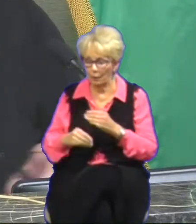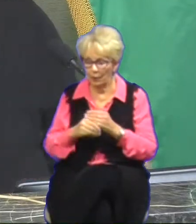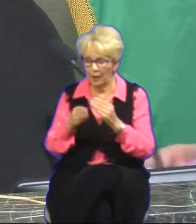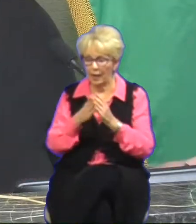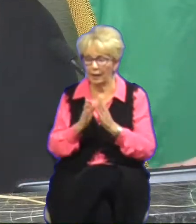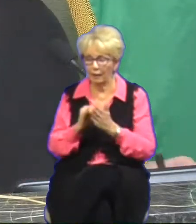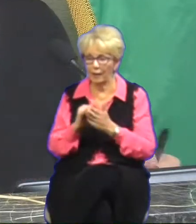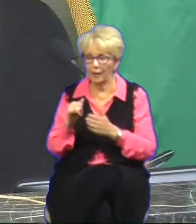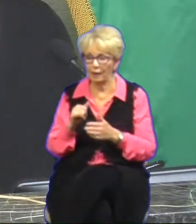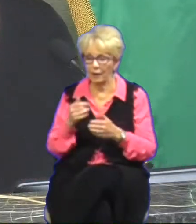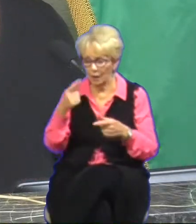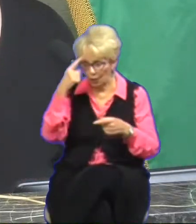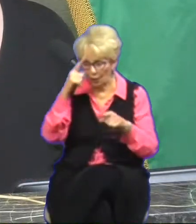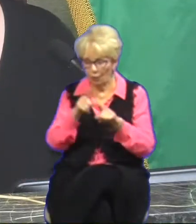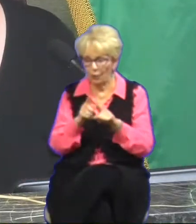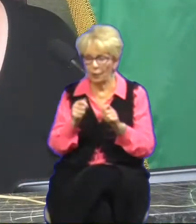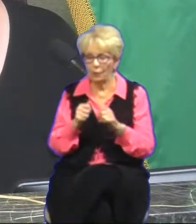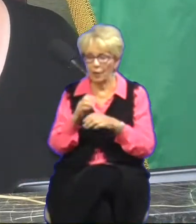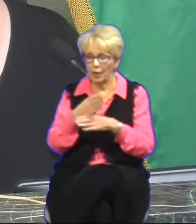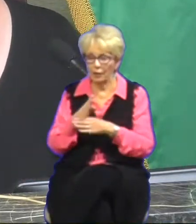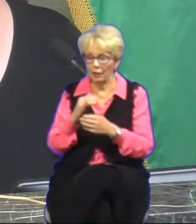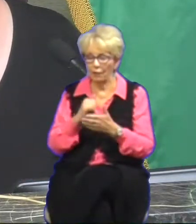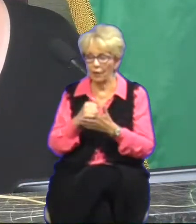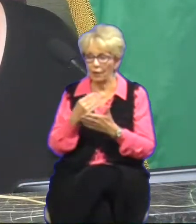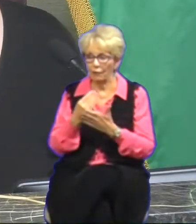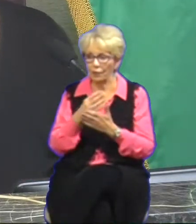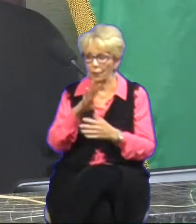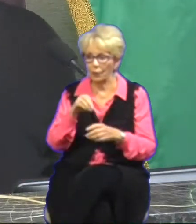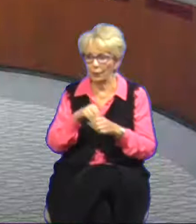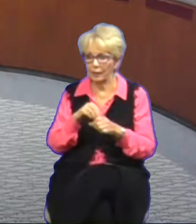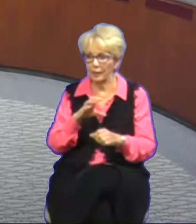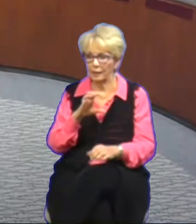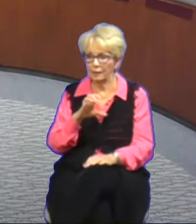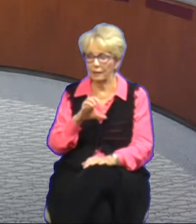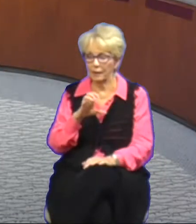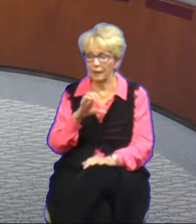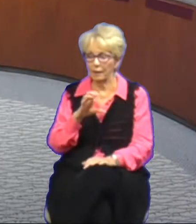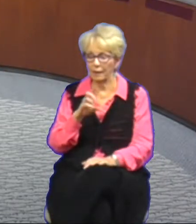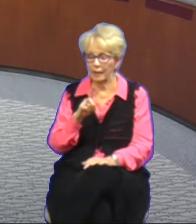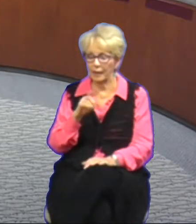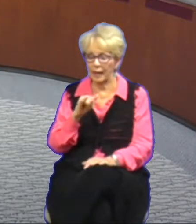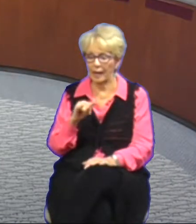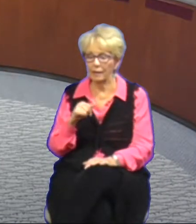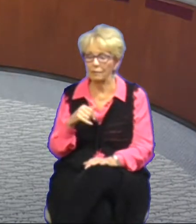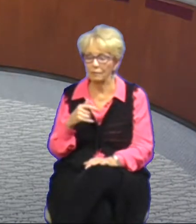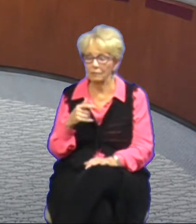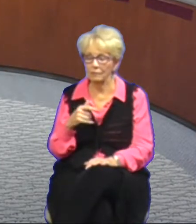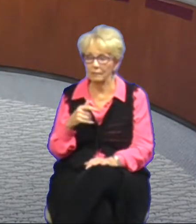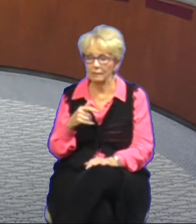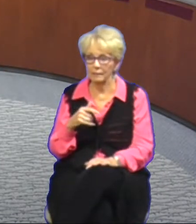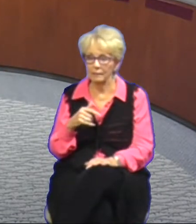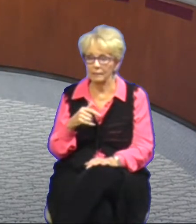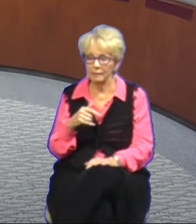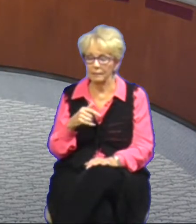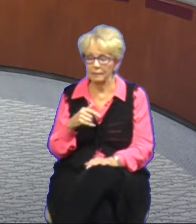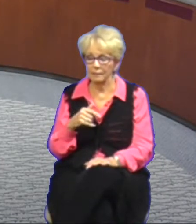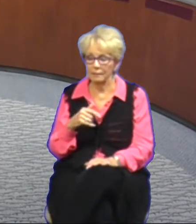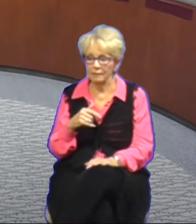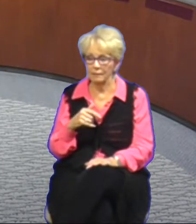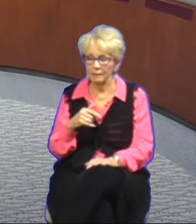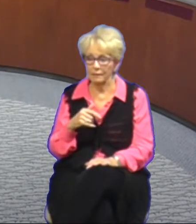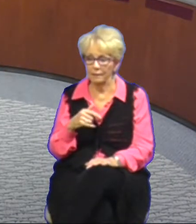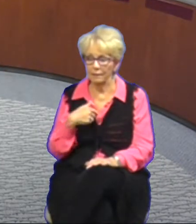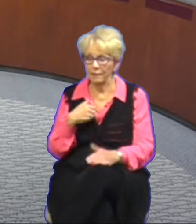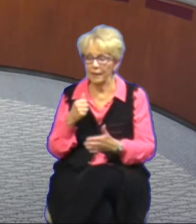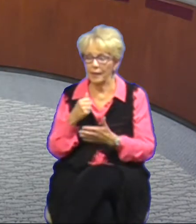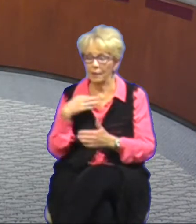that you agree with reallocating those funds within the CIP budget. What's the wish of council? Motion. I move to approve